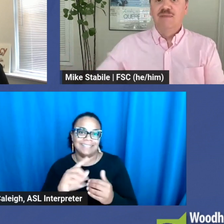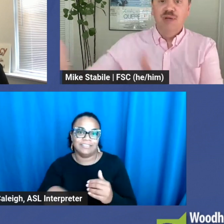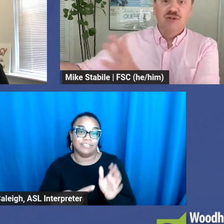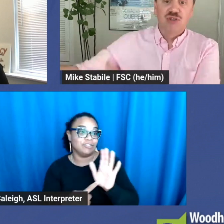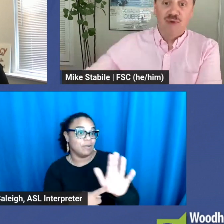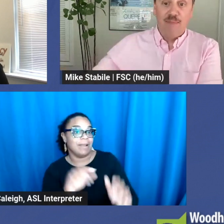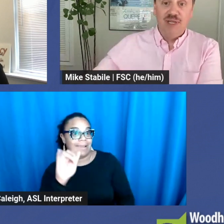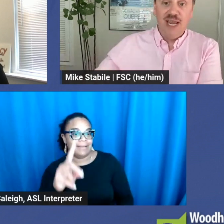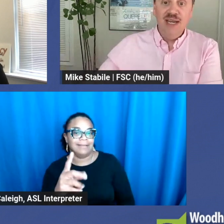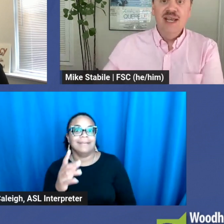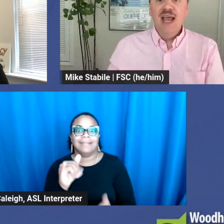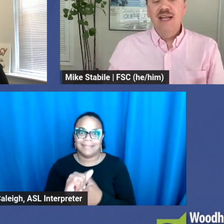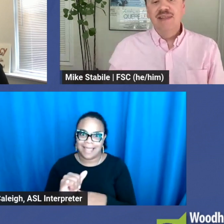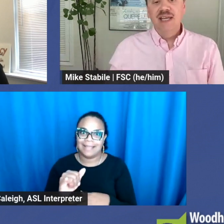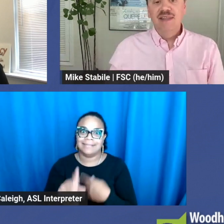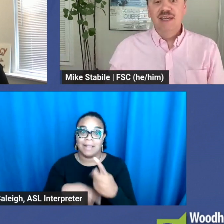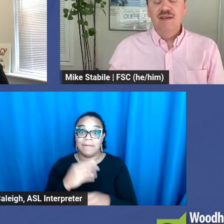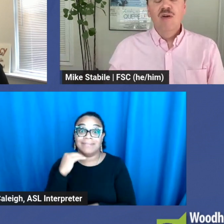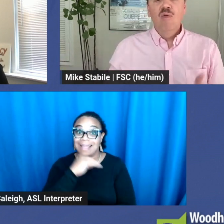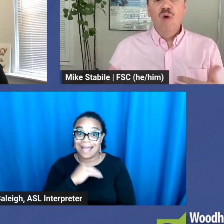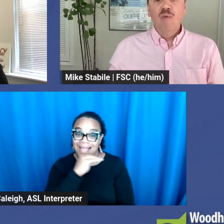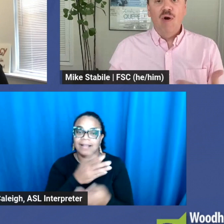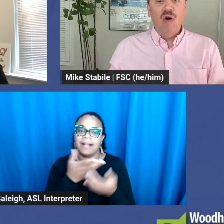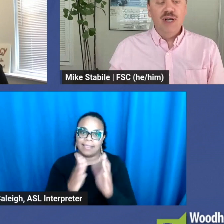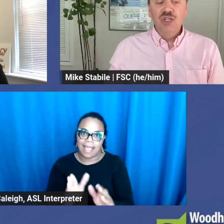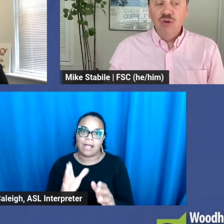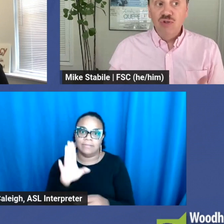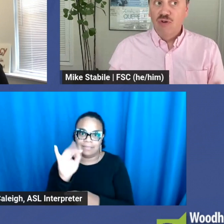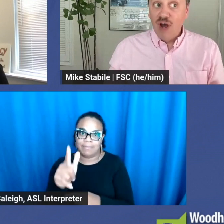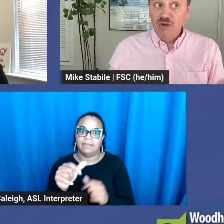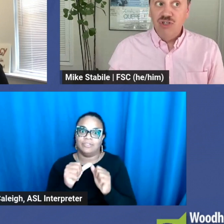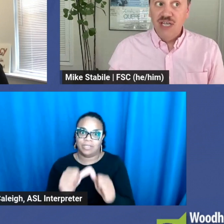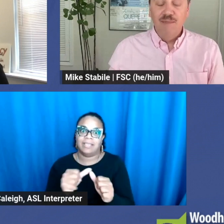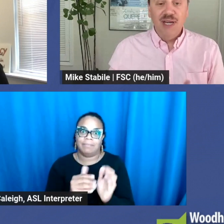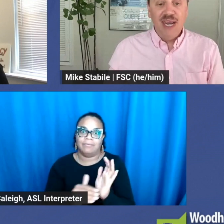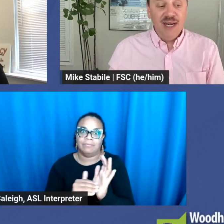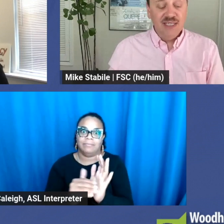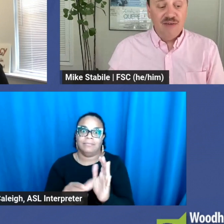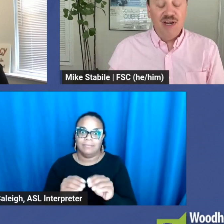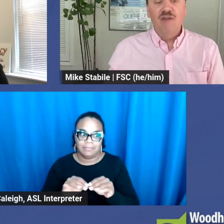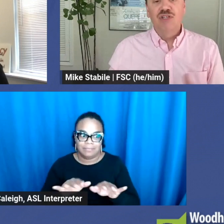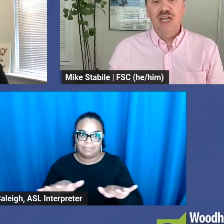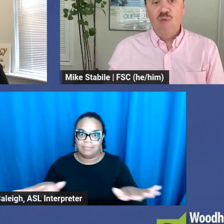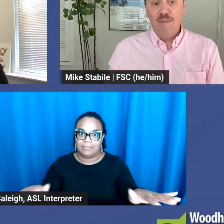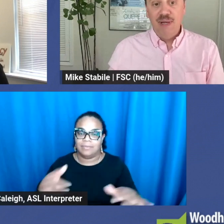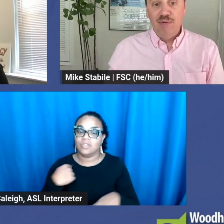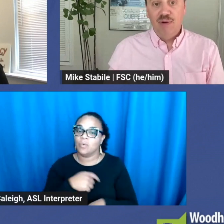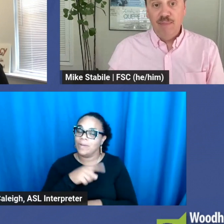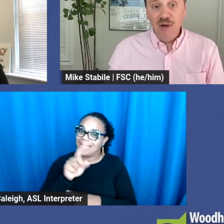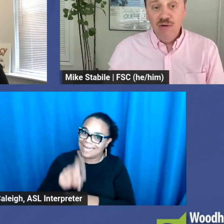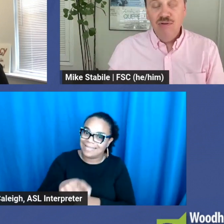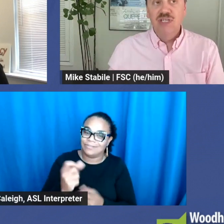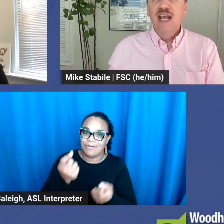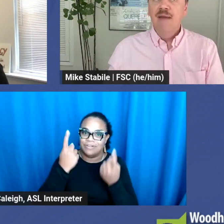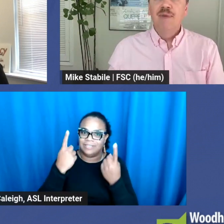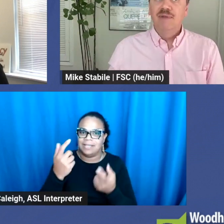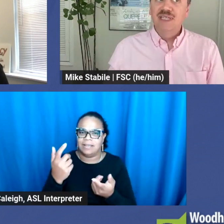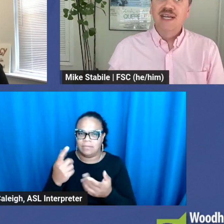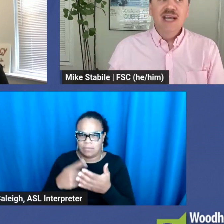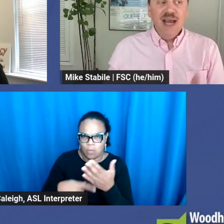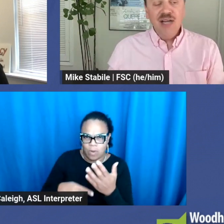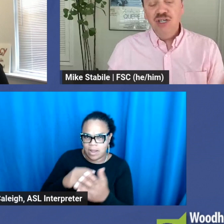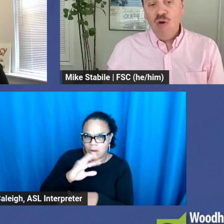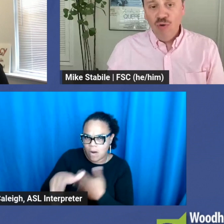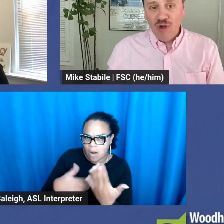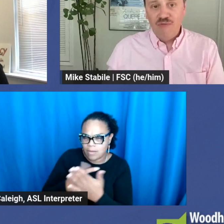allow these bills to replicate. And I think that what we all can do is sort of understand the mechanics of it, understand why people are opposed, and be able to